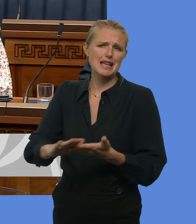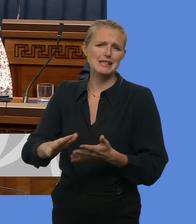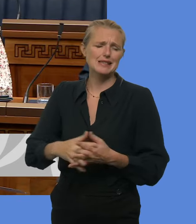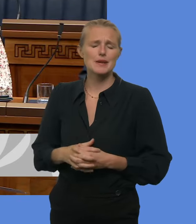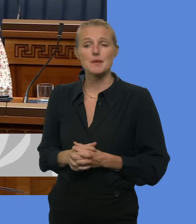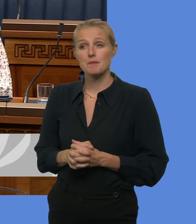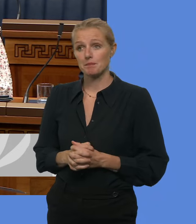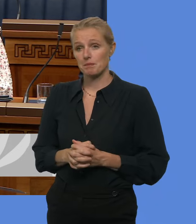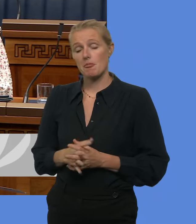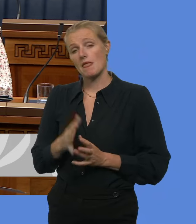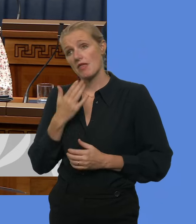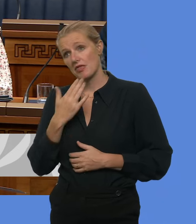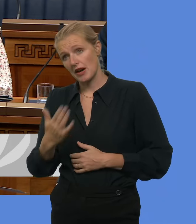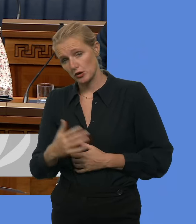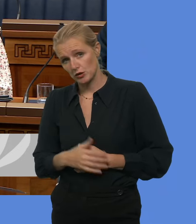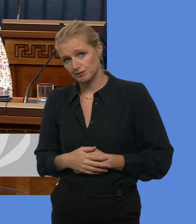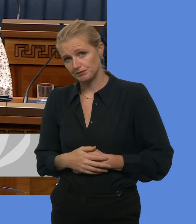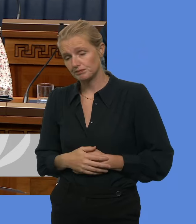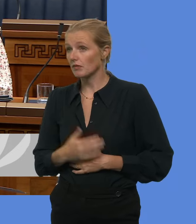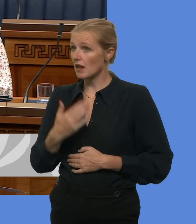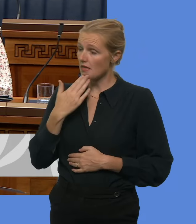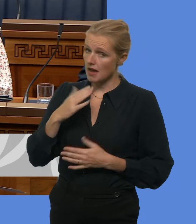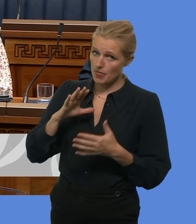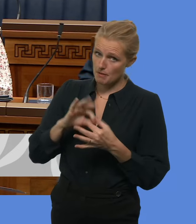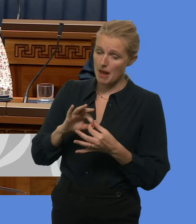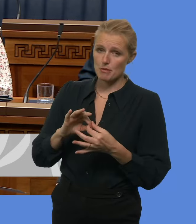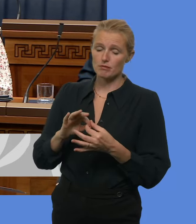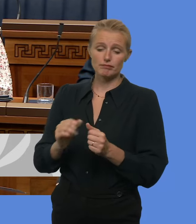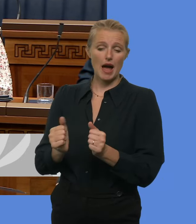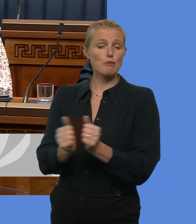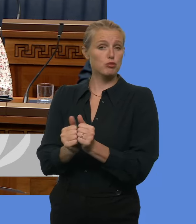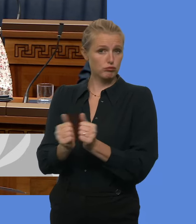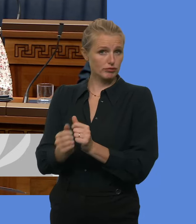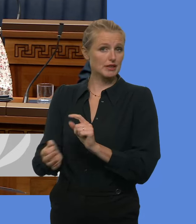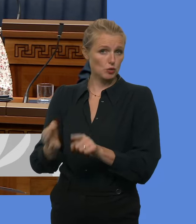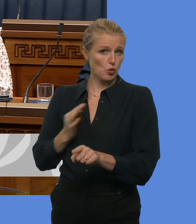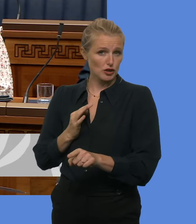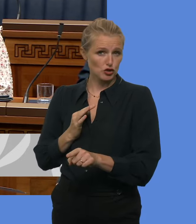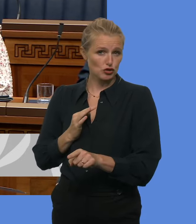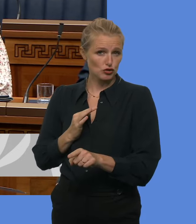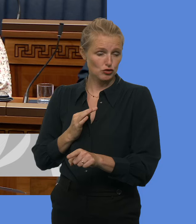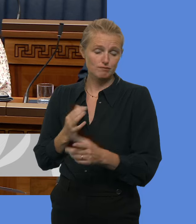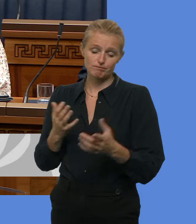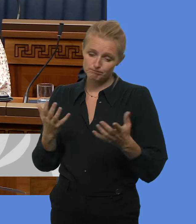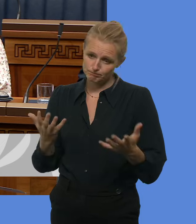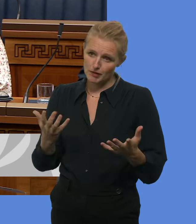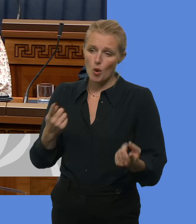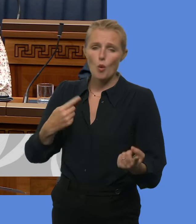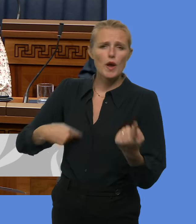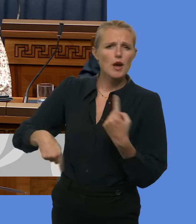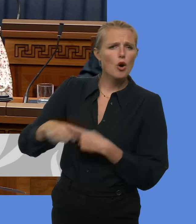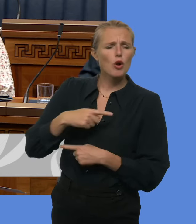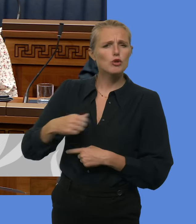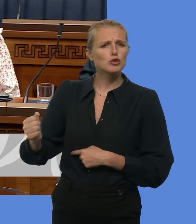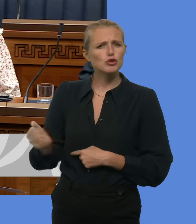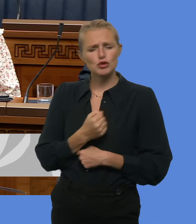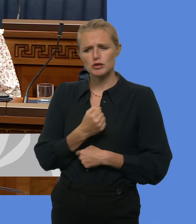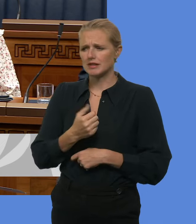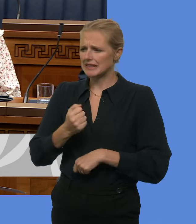Thank you, Mr. Speaker. I thank the member for his very appropriate question. As indicated, we should all take that time to